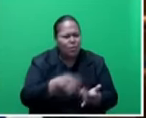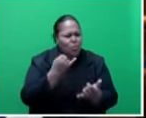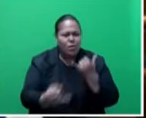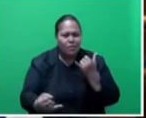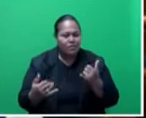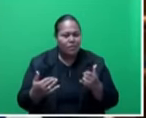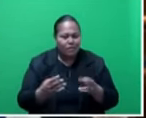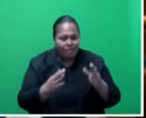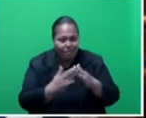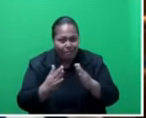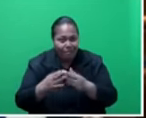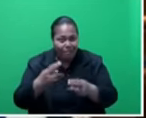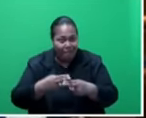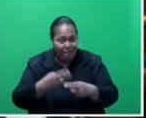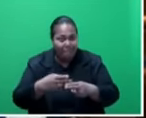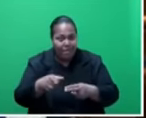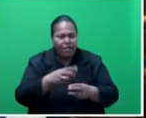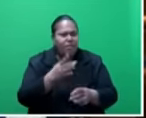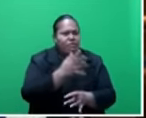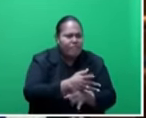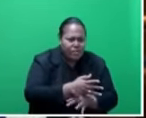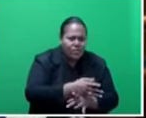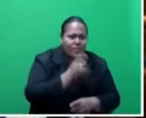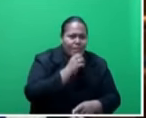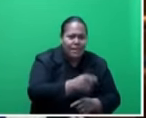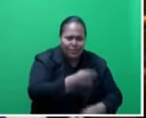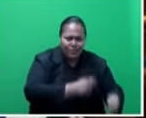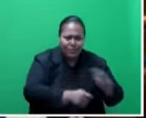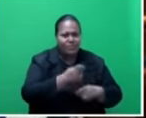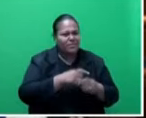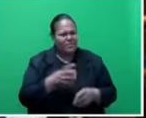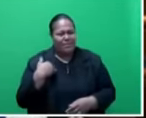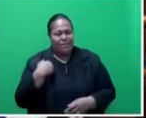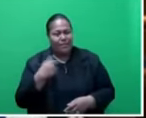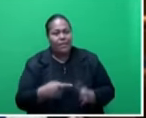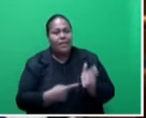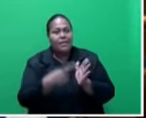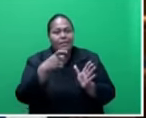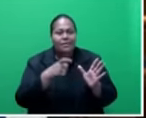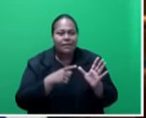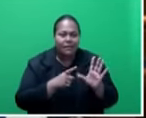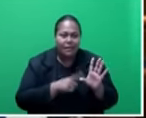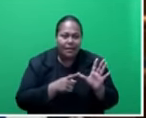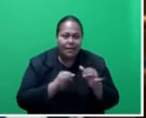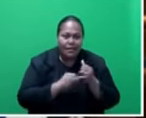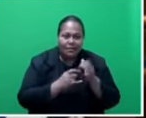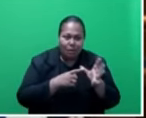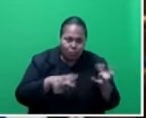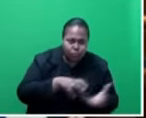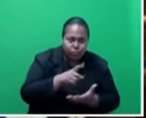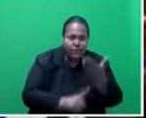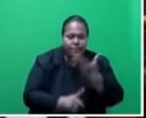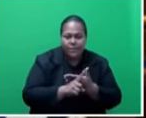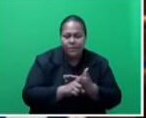households and fishermen who have been affected by TC Yasa. Mr. Speaker, say this particular $1